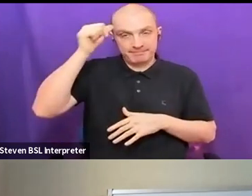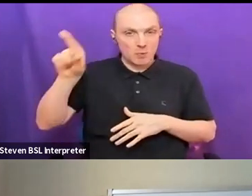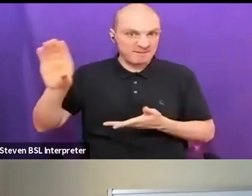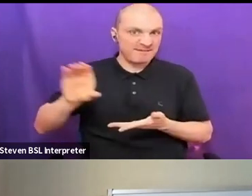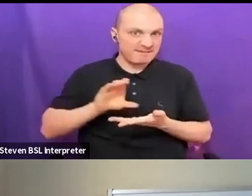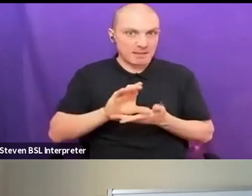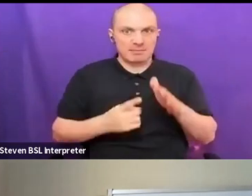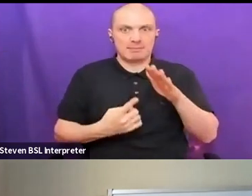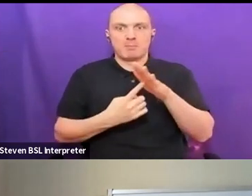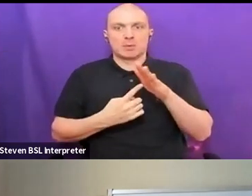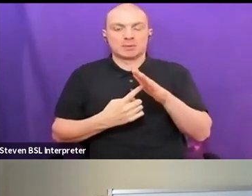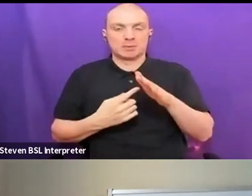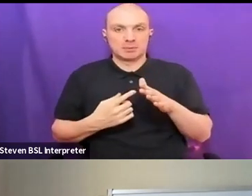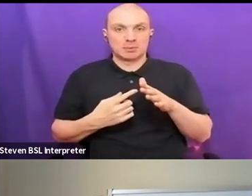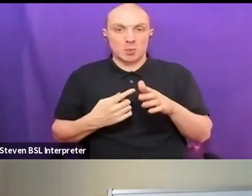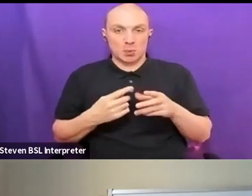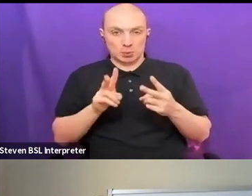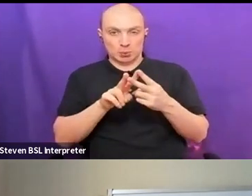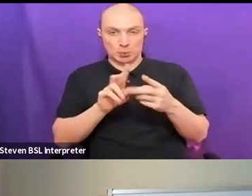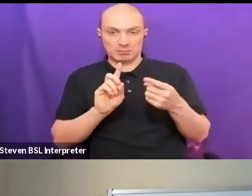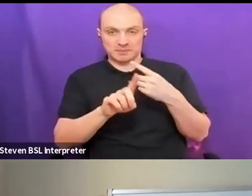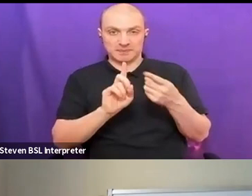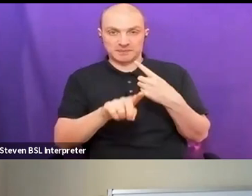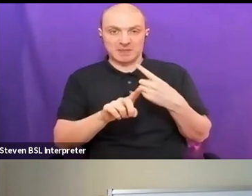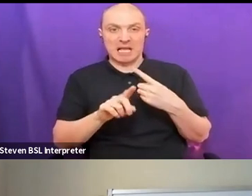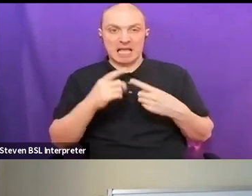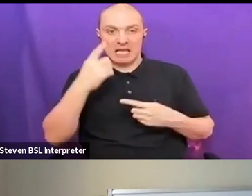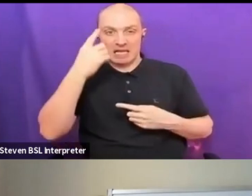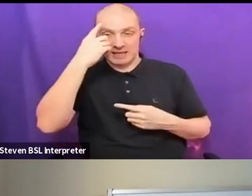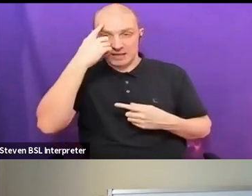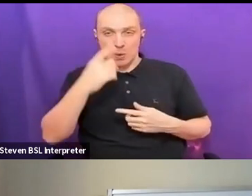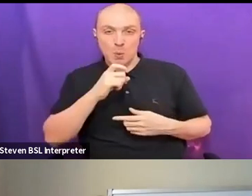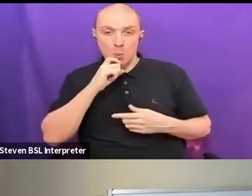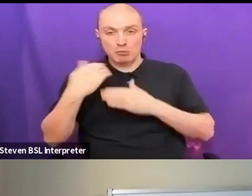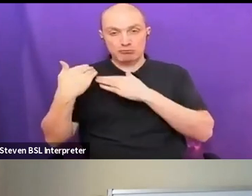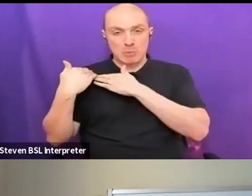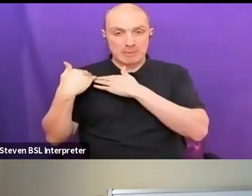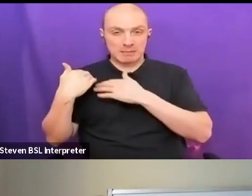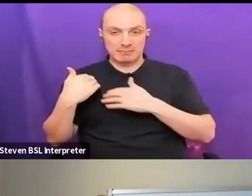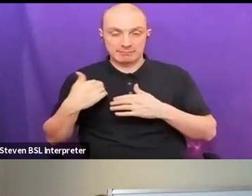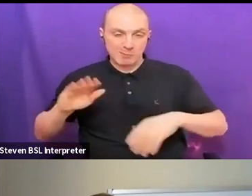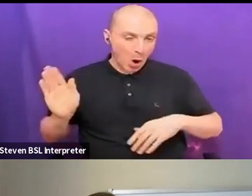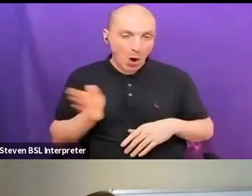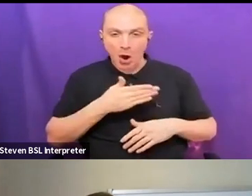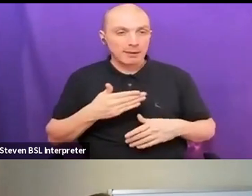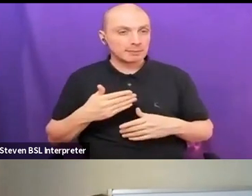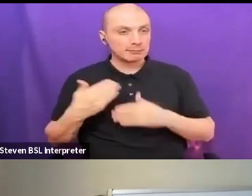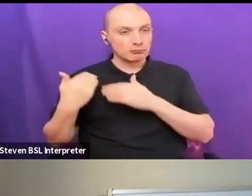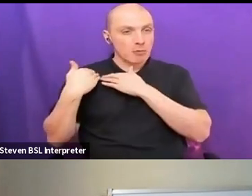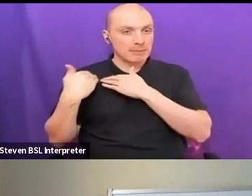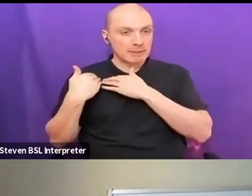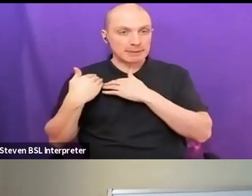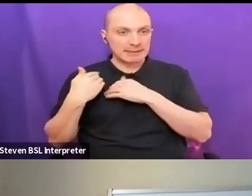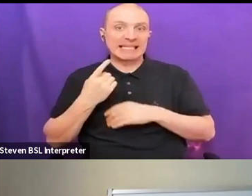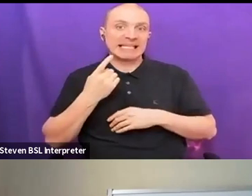mean, one is that it's kind of, in my view, it's kind of got to be everyone's responsibility, and so there's not a simple answer to